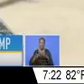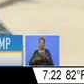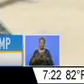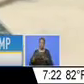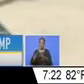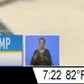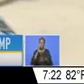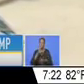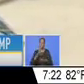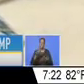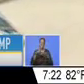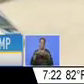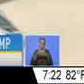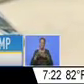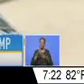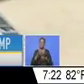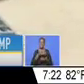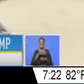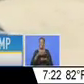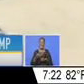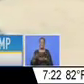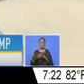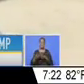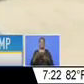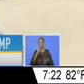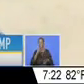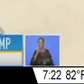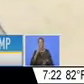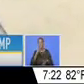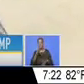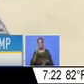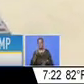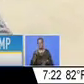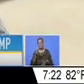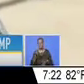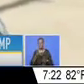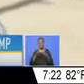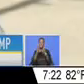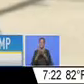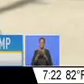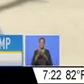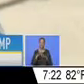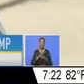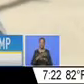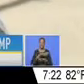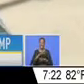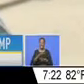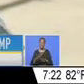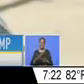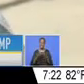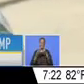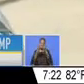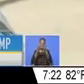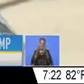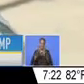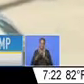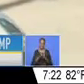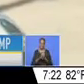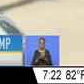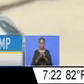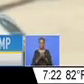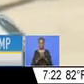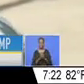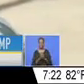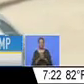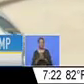and they didn't give up. That's all it takes, teamwork and dedication. And this year, we got a perfect record, 12-0 for the season, and didn't